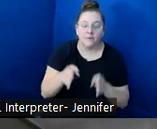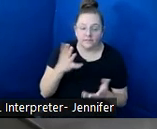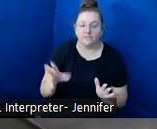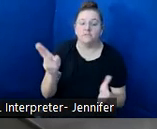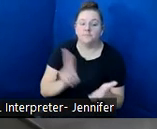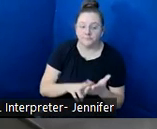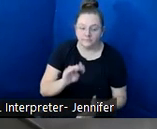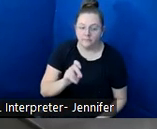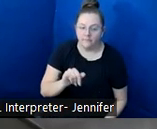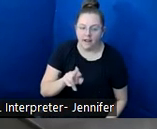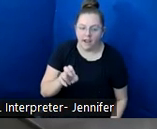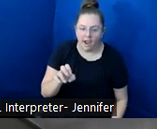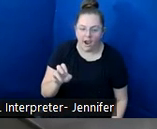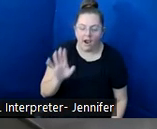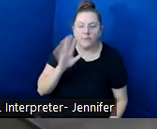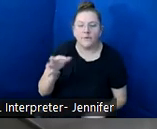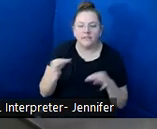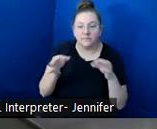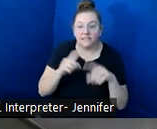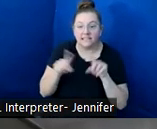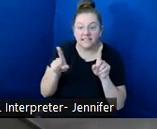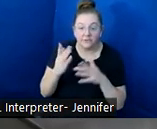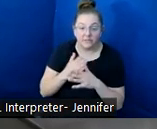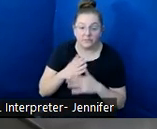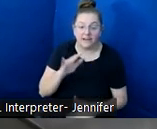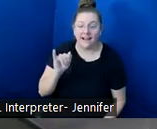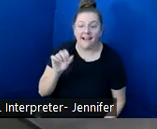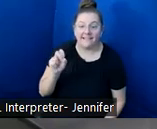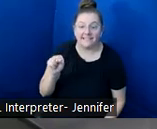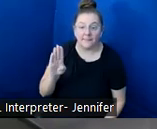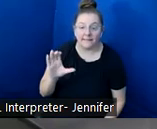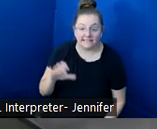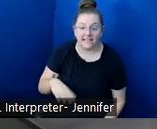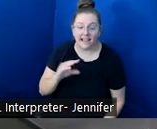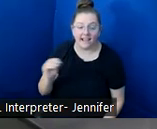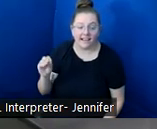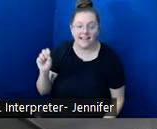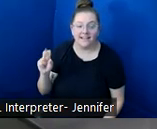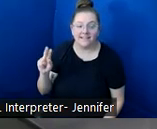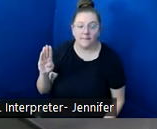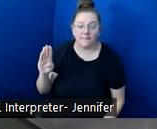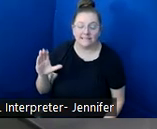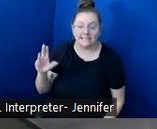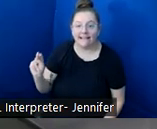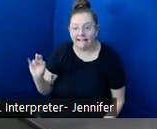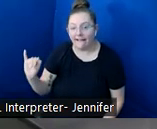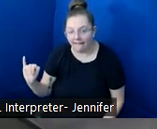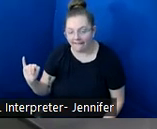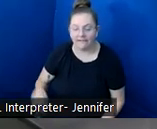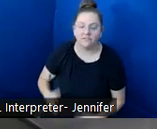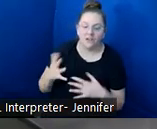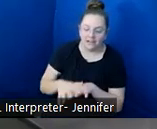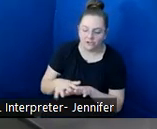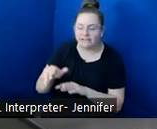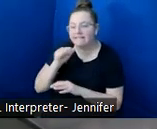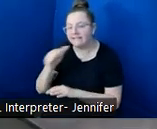Medicare, we will explain the differences between ISNBC and SNBC NI. As Deb was explaining, there's the